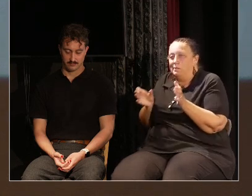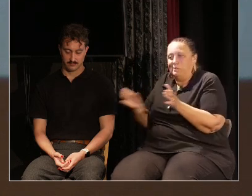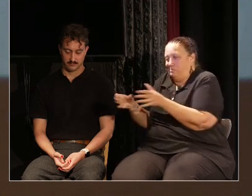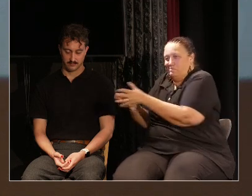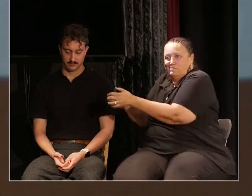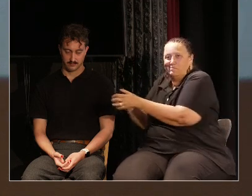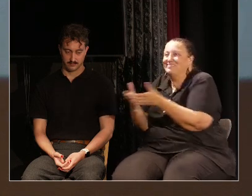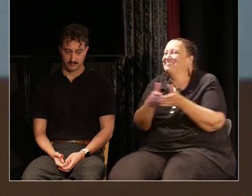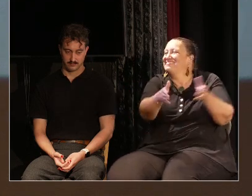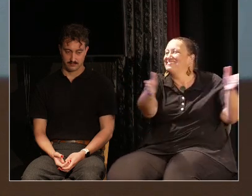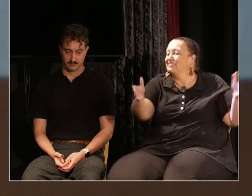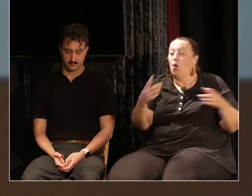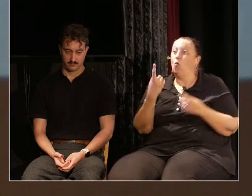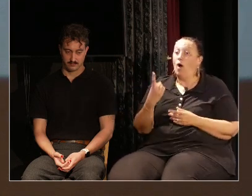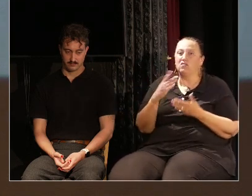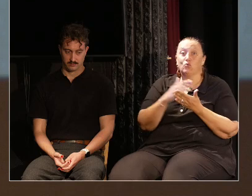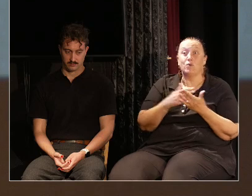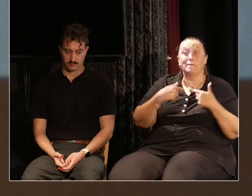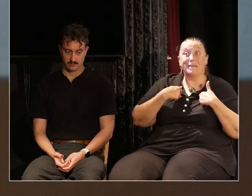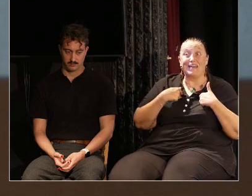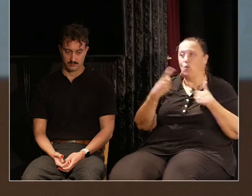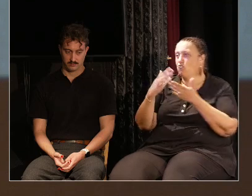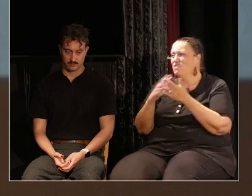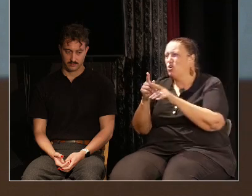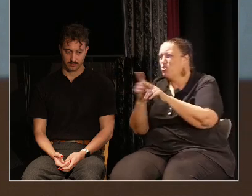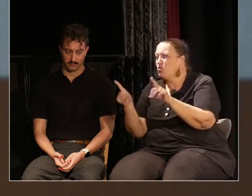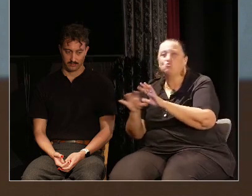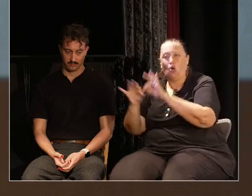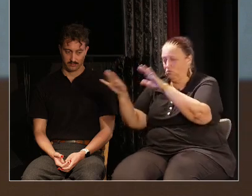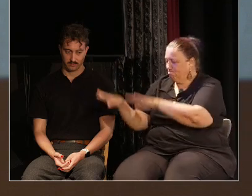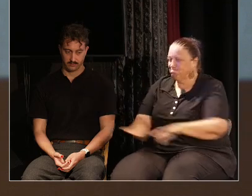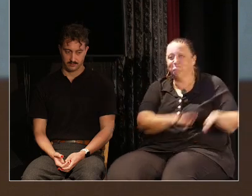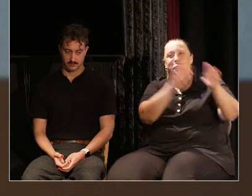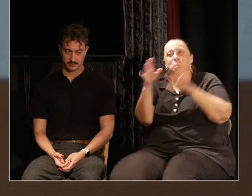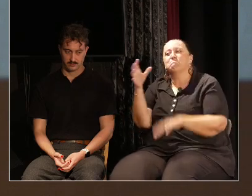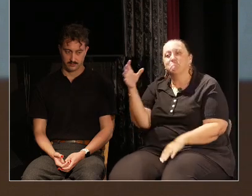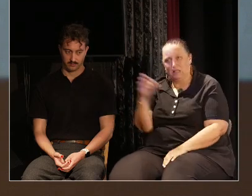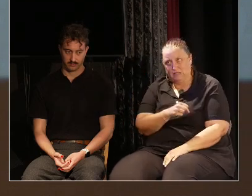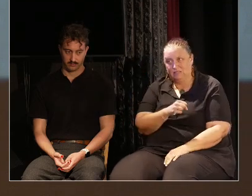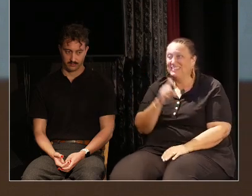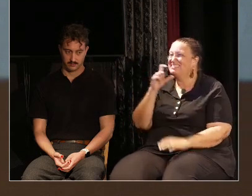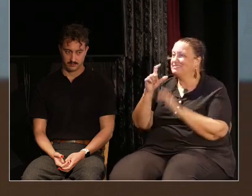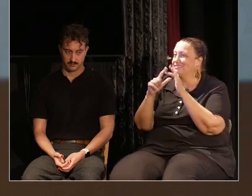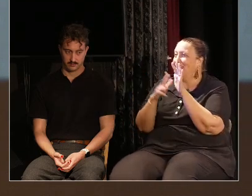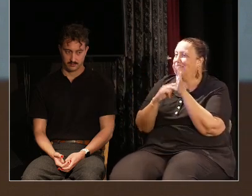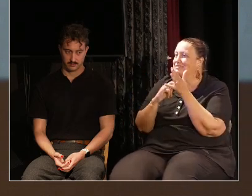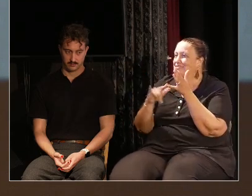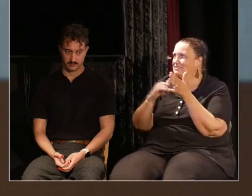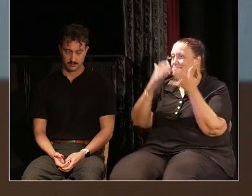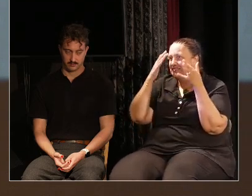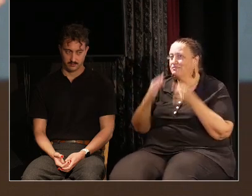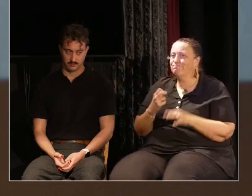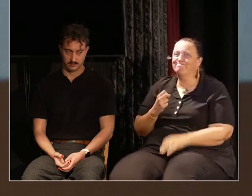have one rule for me and one for thee. Your values have to be consistent across the board. And so, yes, the census decision was disappointing, and I'm glad